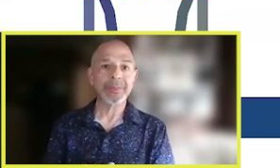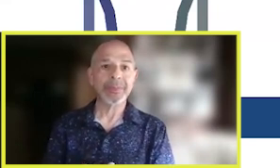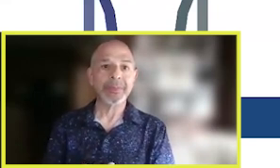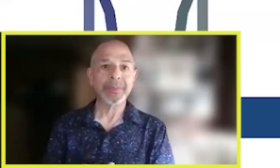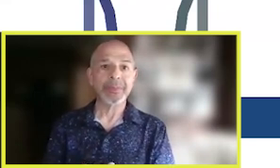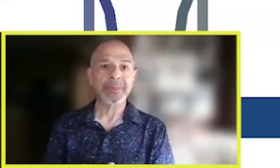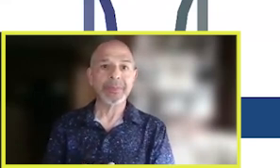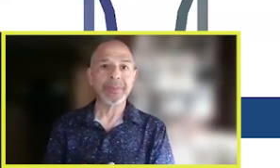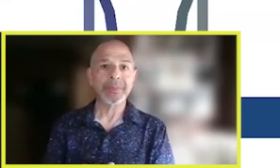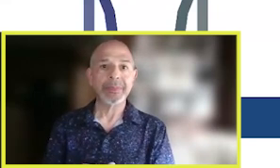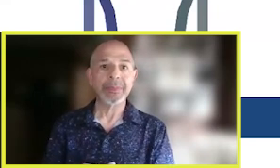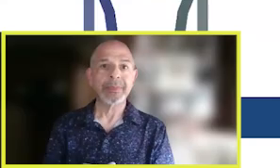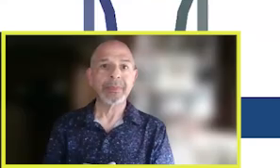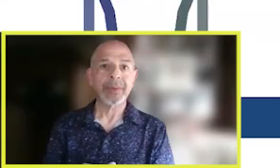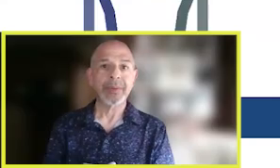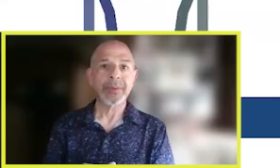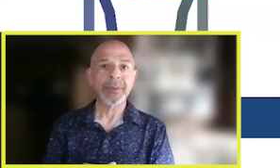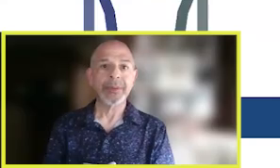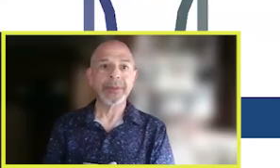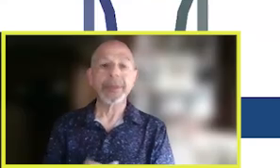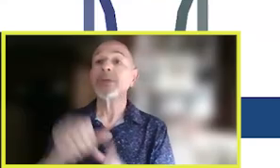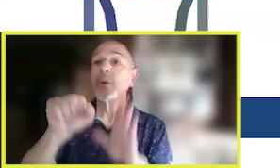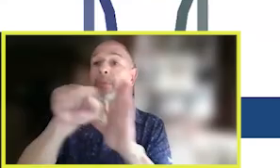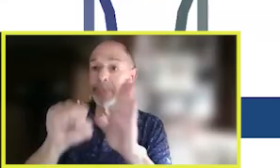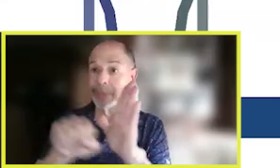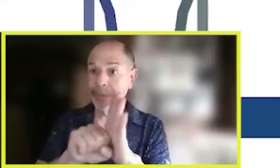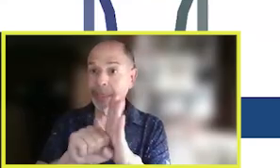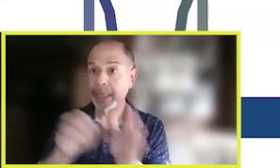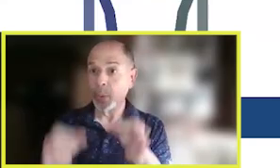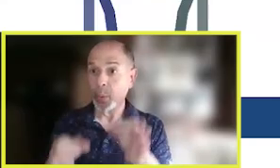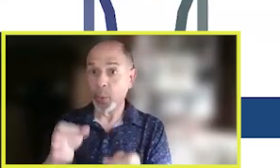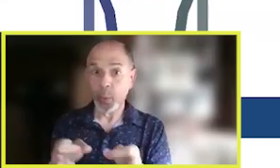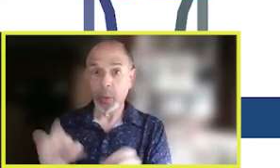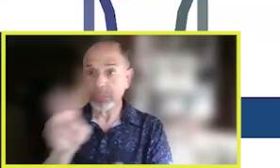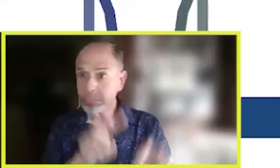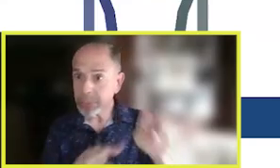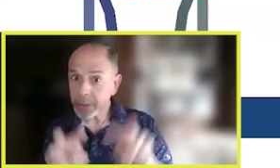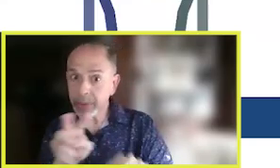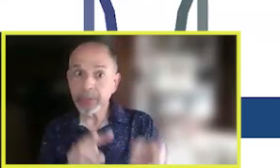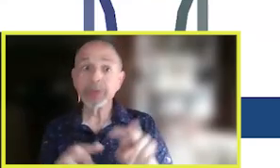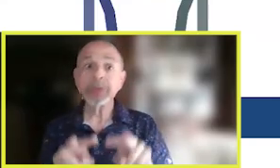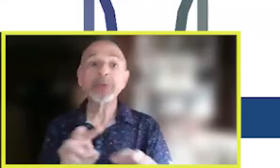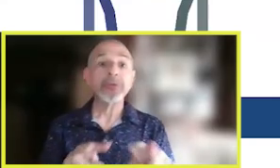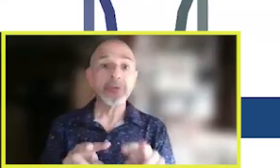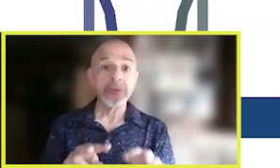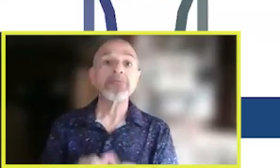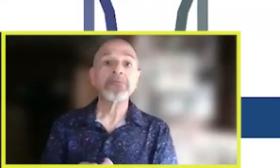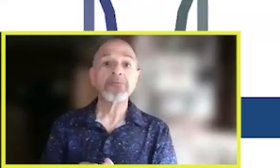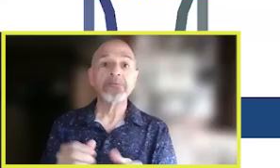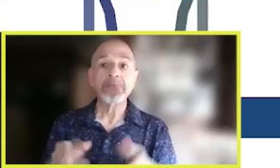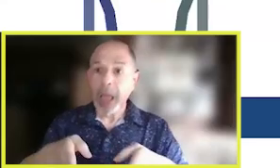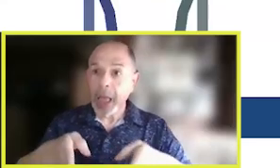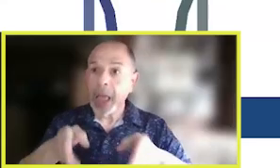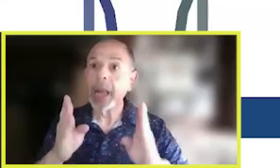the consent decree, that the court looked at what the state has been doing for work with the consent decree and has said that we